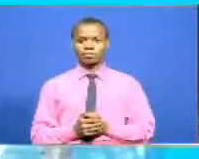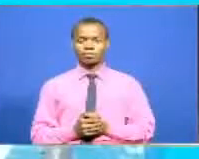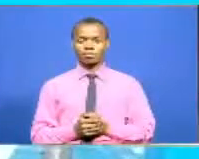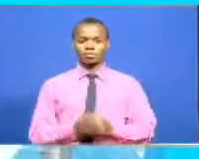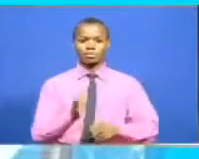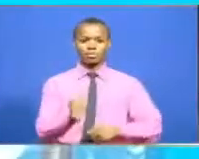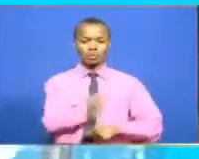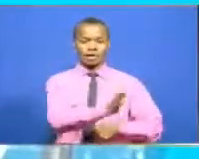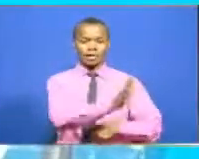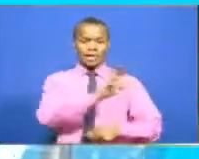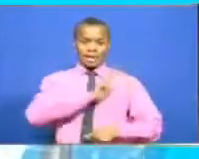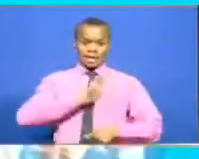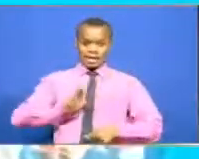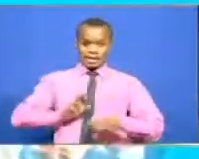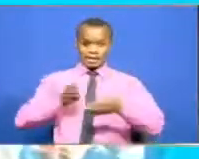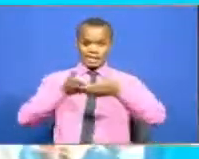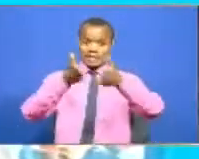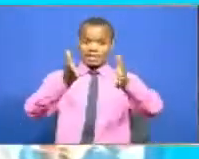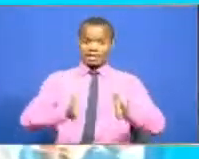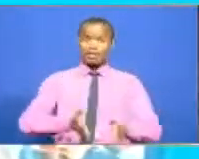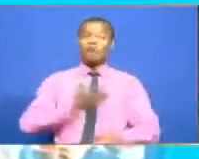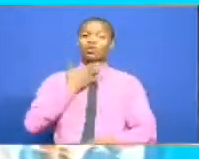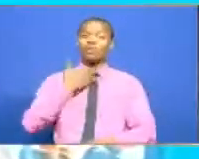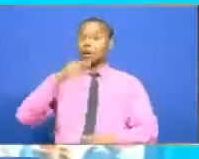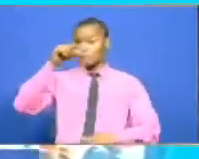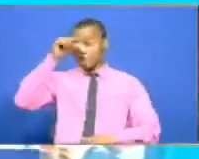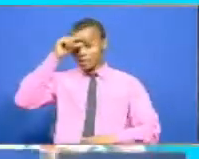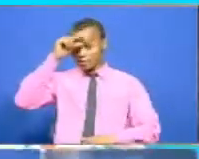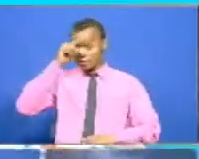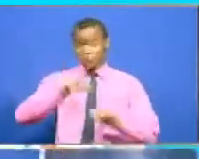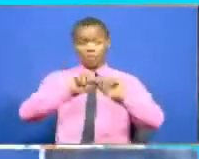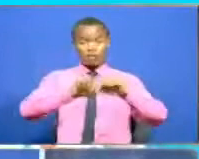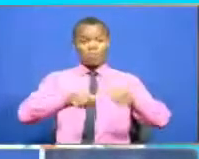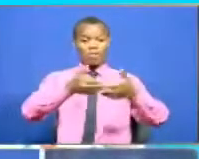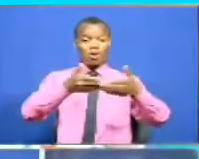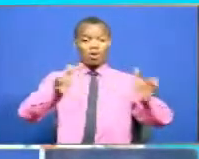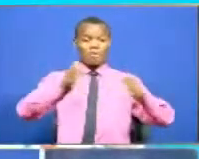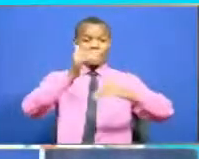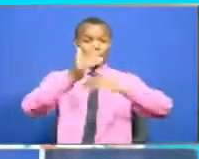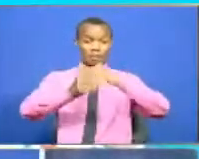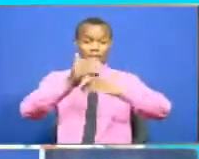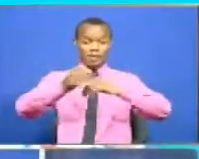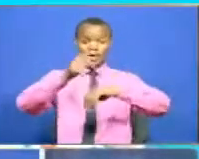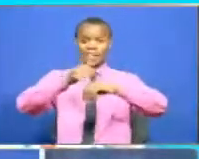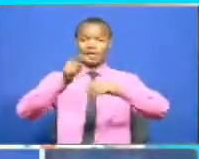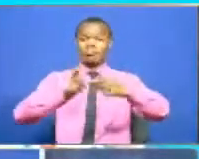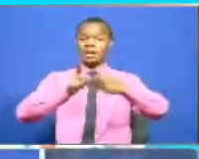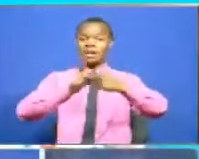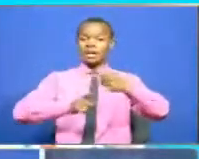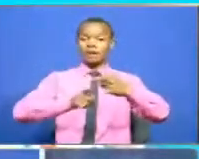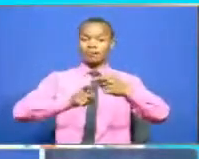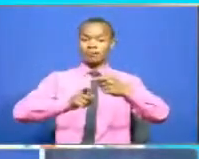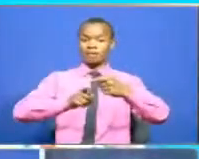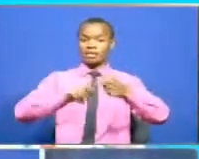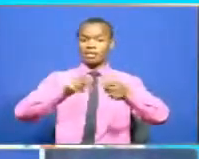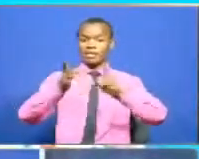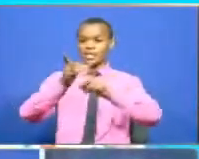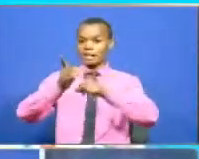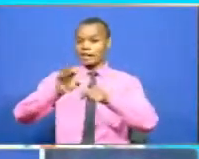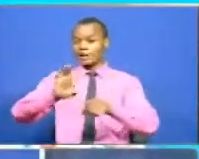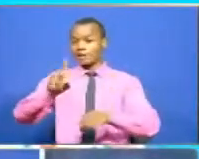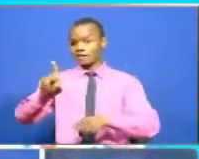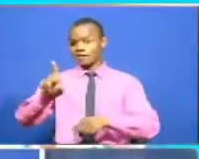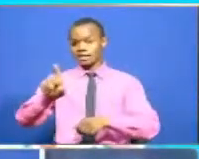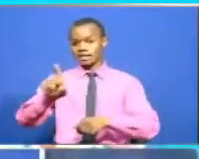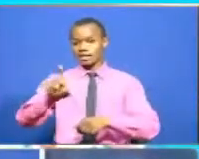And now a section of religious leaders want the government to ease the countrywide curfew directives during New Year's Eve. The clerics argue that the lifting